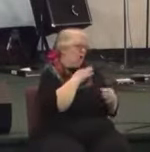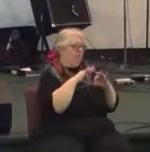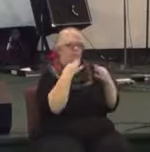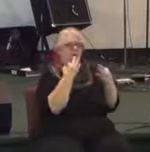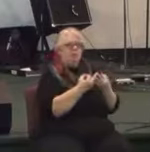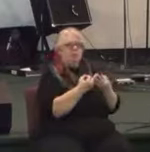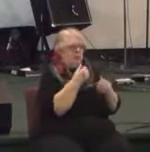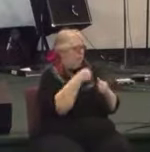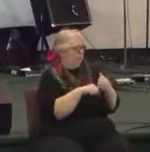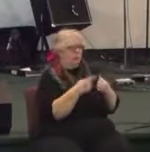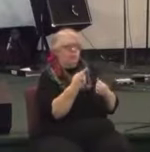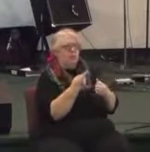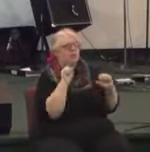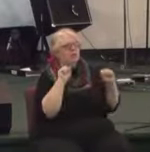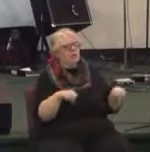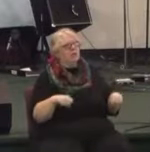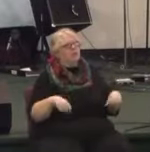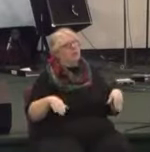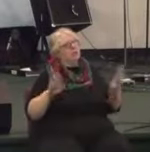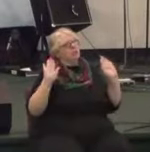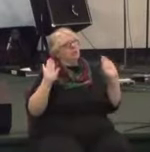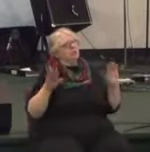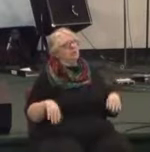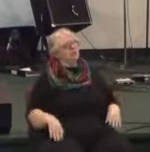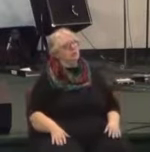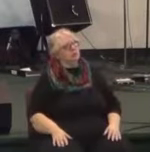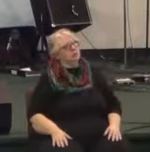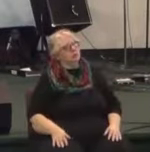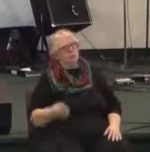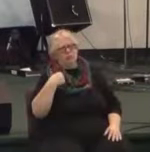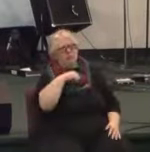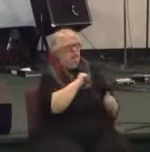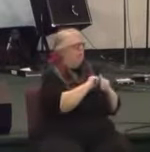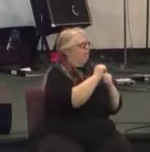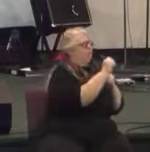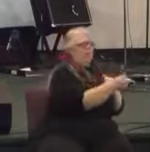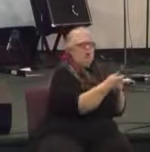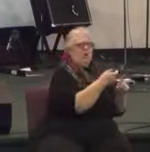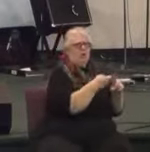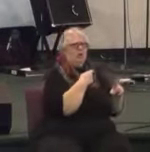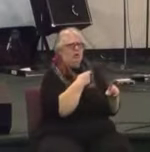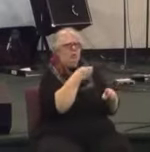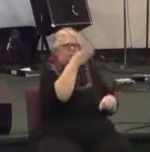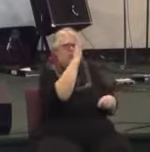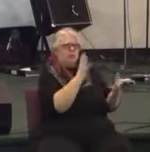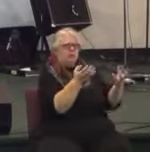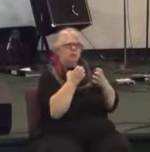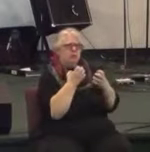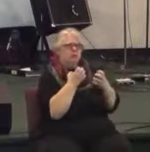sacrifice now. We're so far away from God's will in this country, it's just shameful. It's